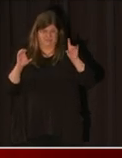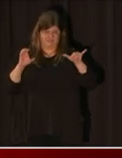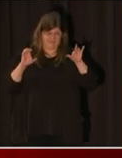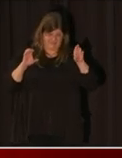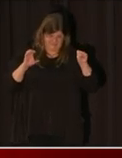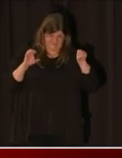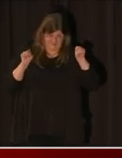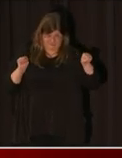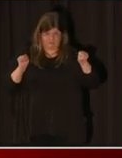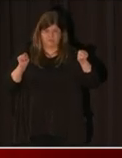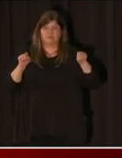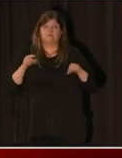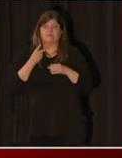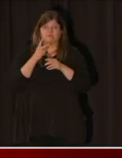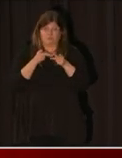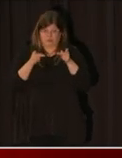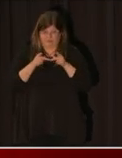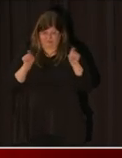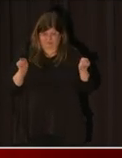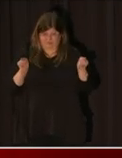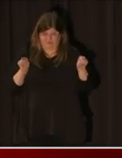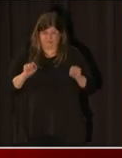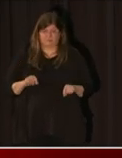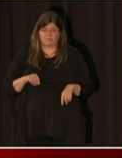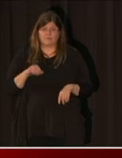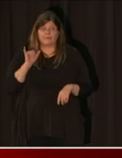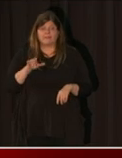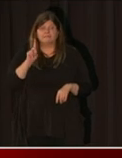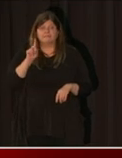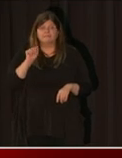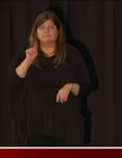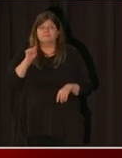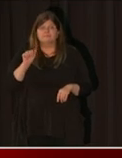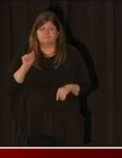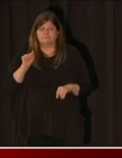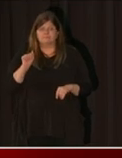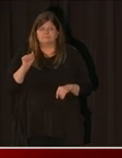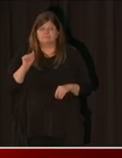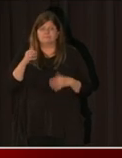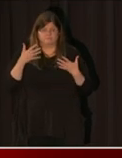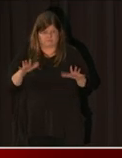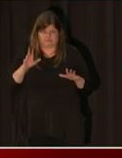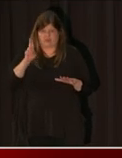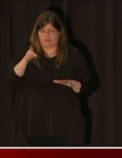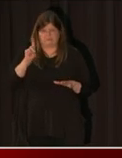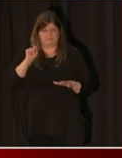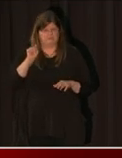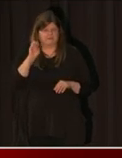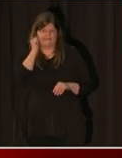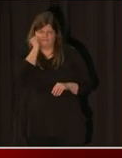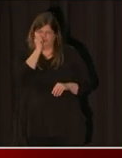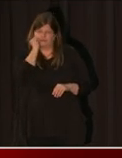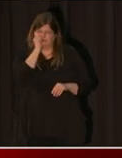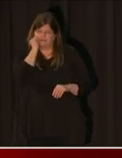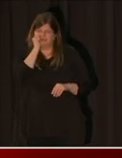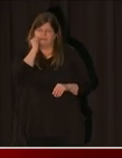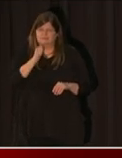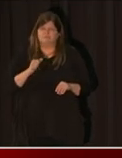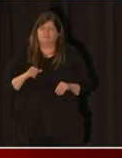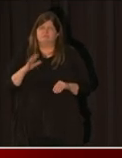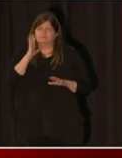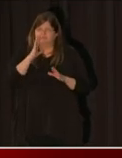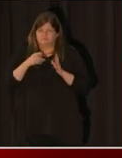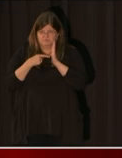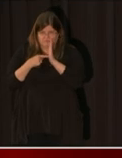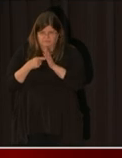of course, updated on a daily basis. So we're sharing with you the number of residents and who have